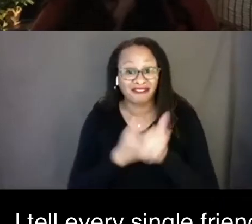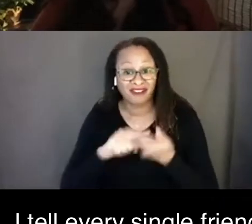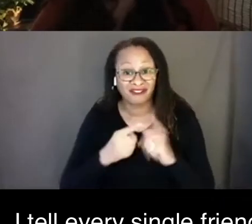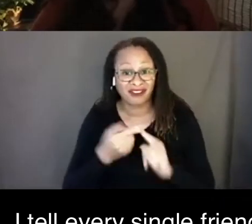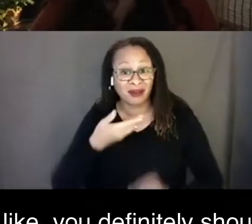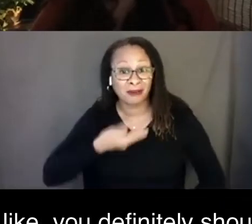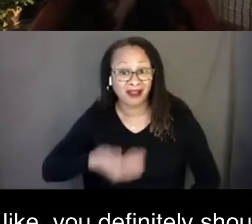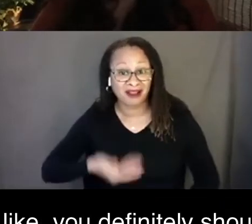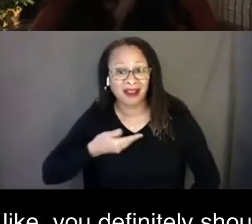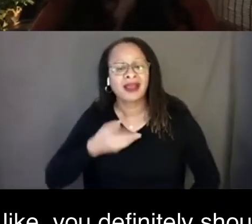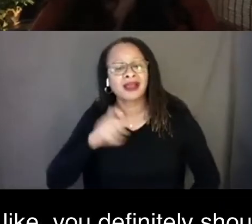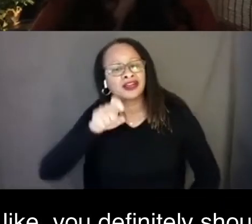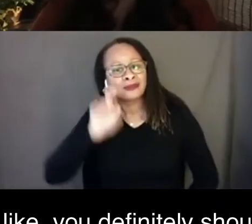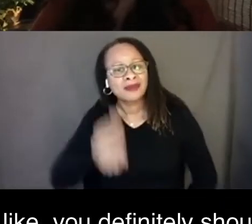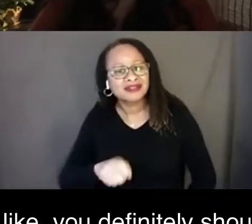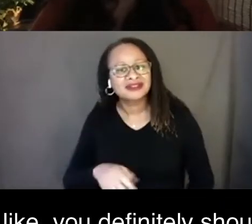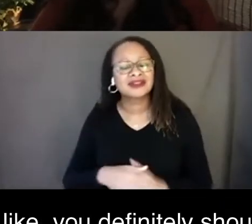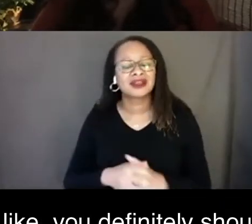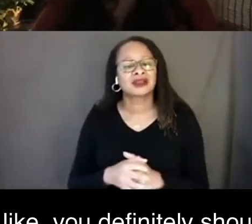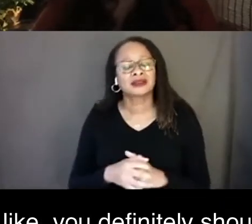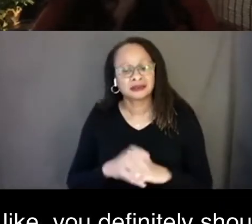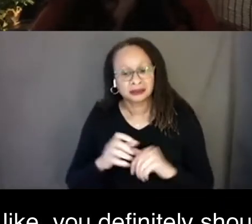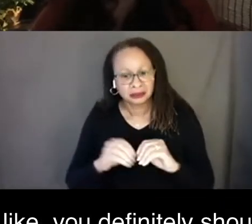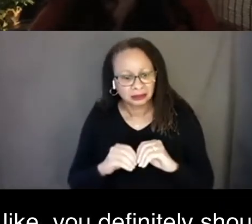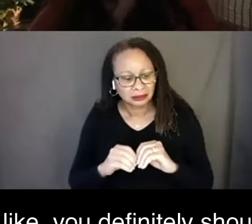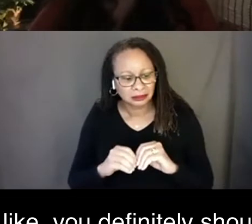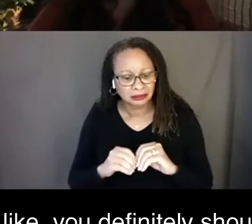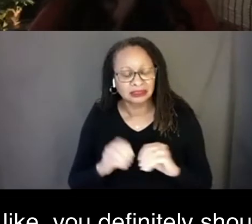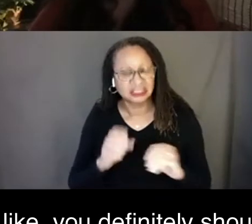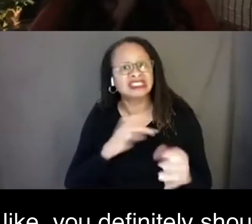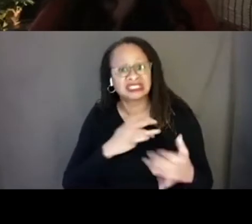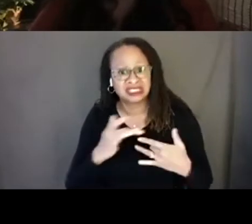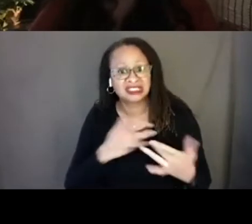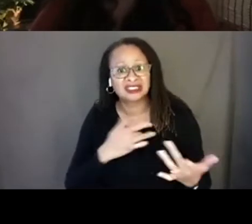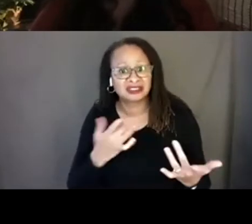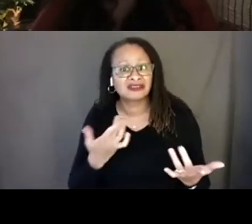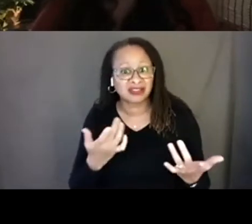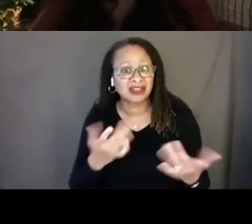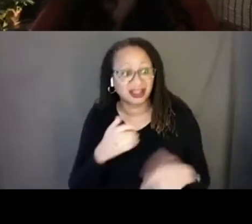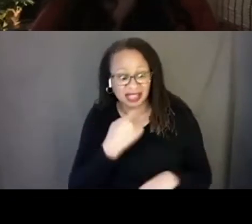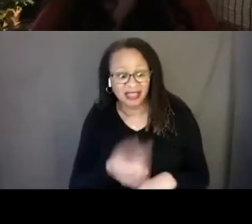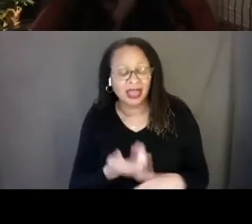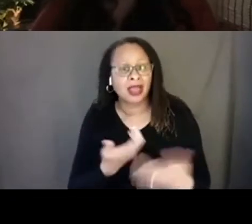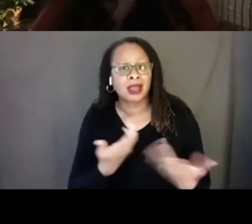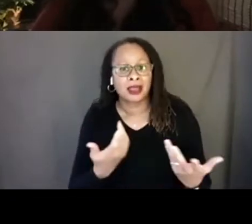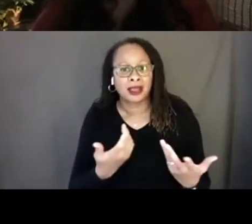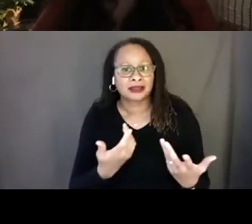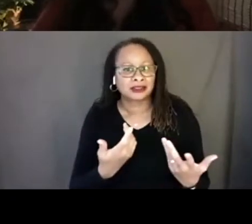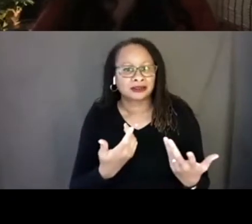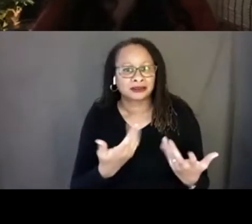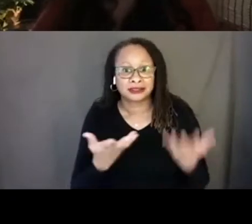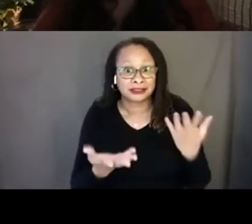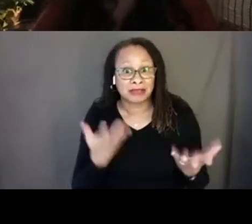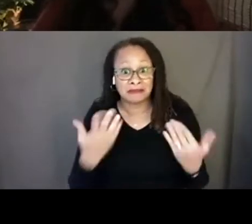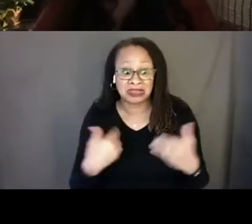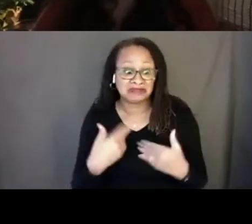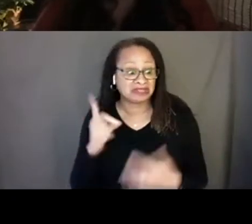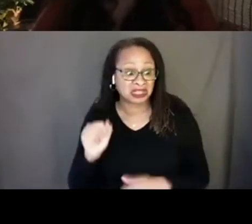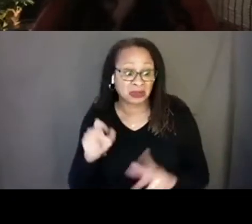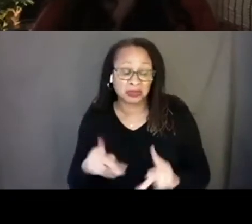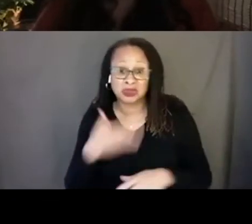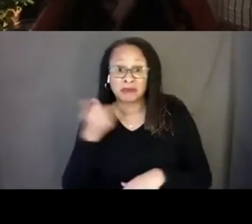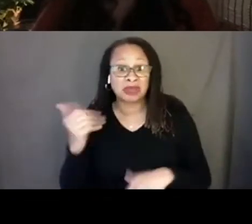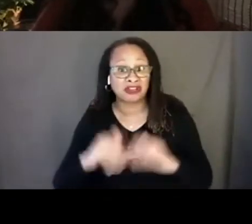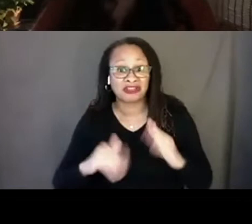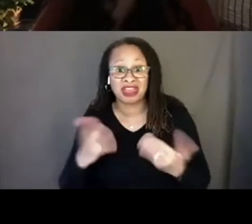you have to, like, you definitely should consider, because sometimes, you know, they're one more better than, you know, just much more